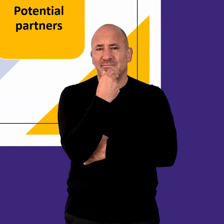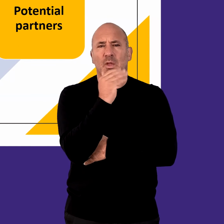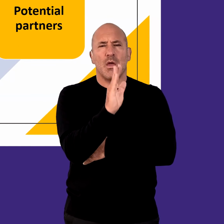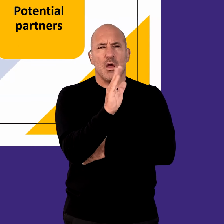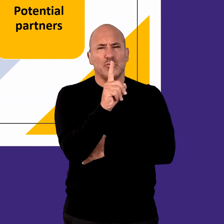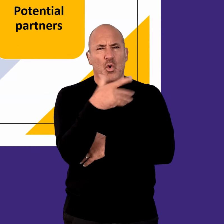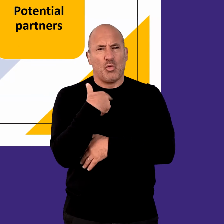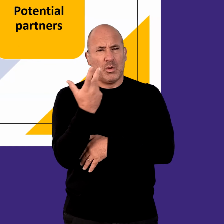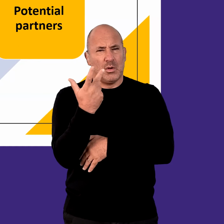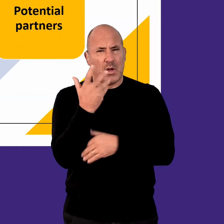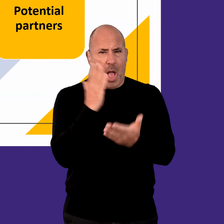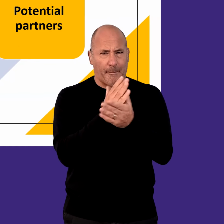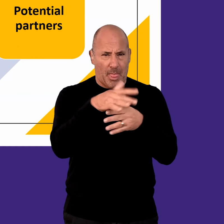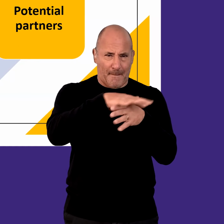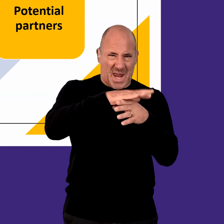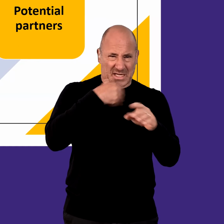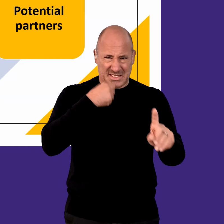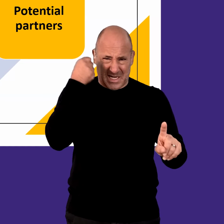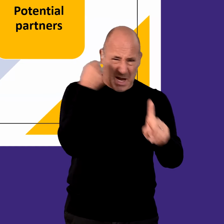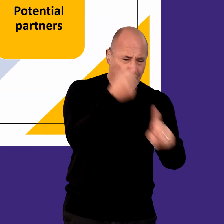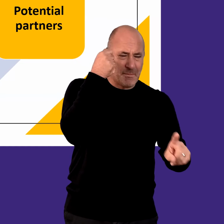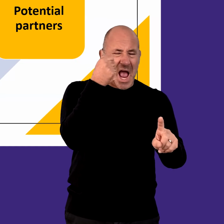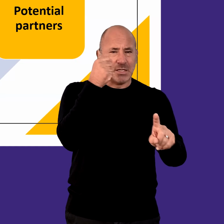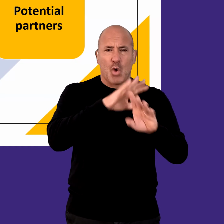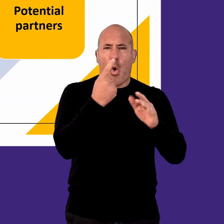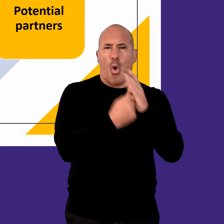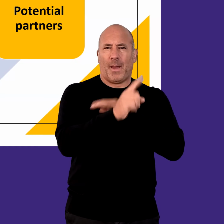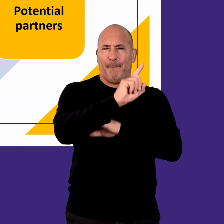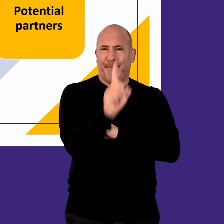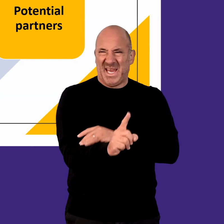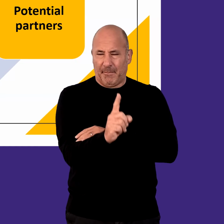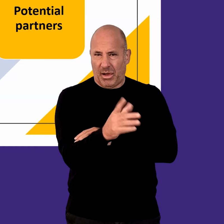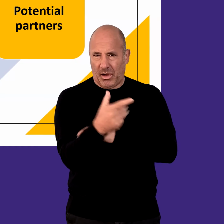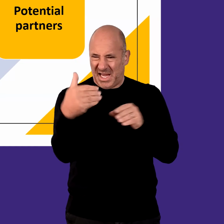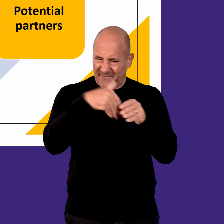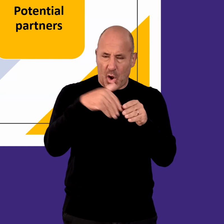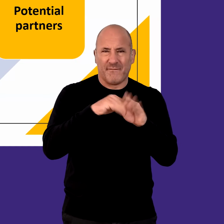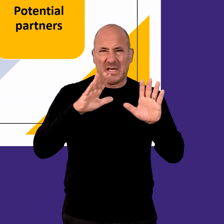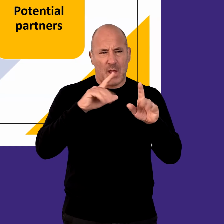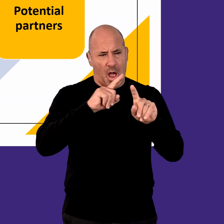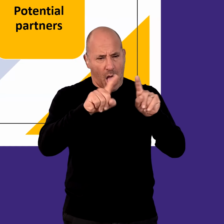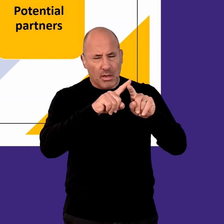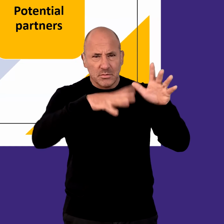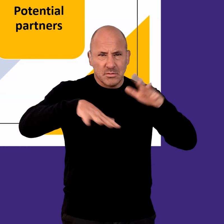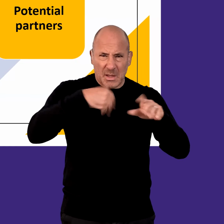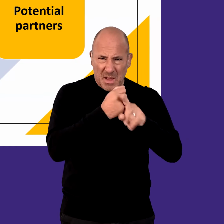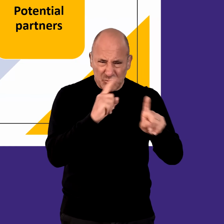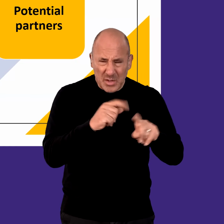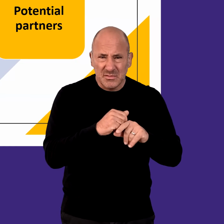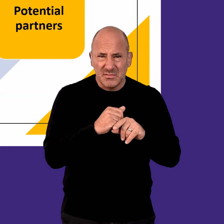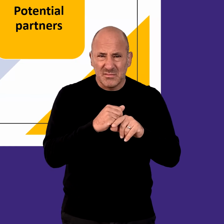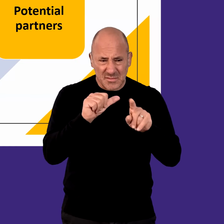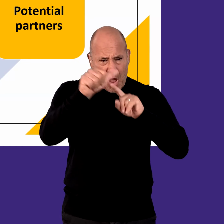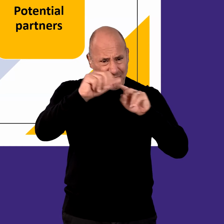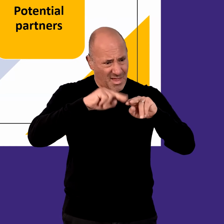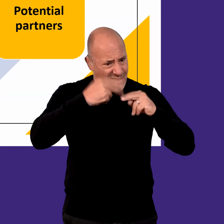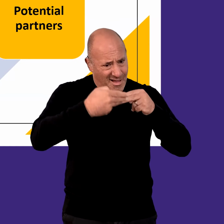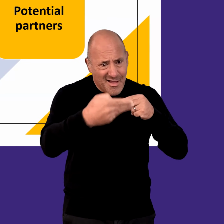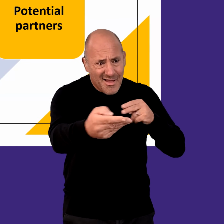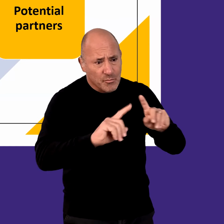project? And what impact has it really made on place over and above the individuals that took part? What's